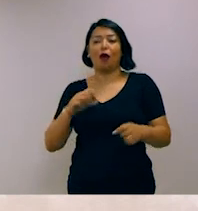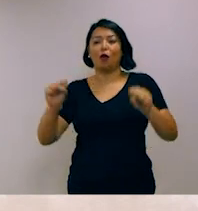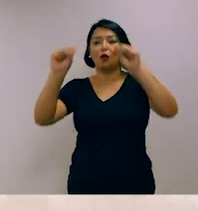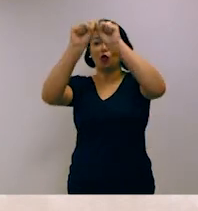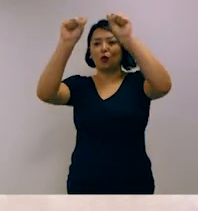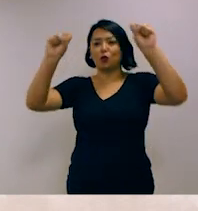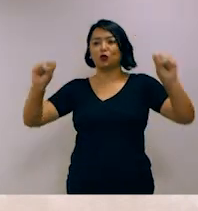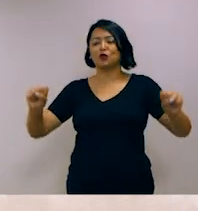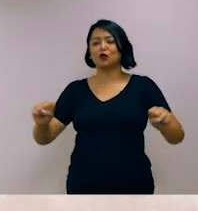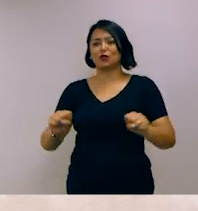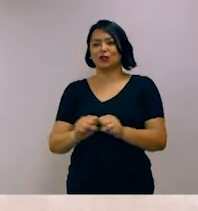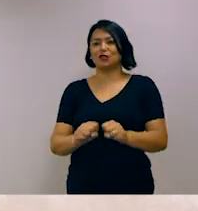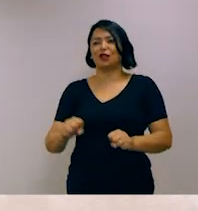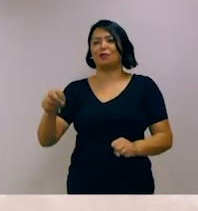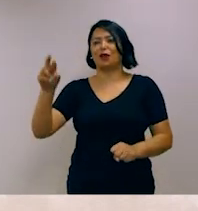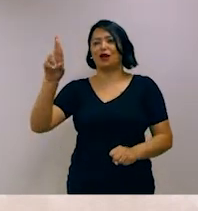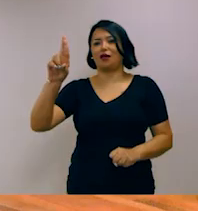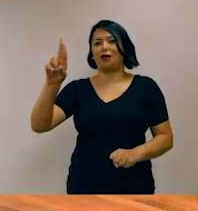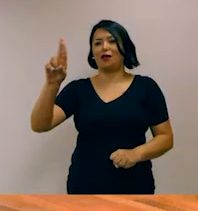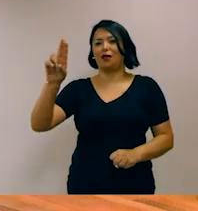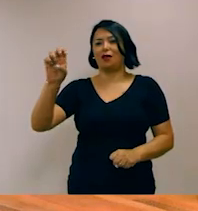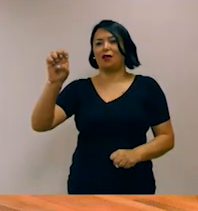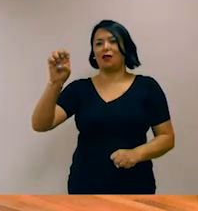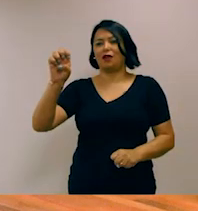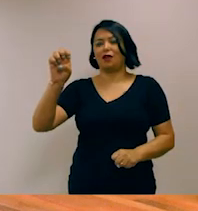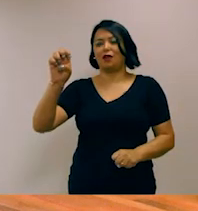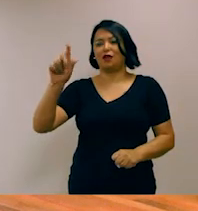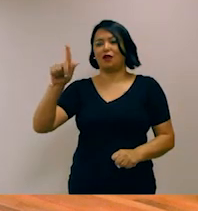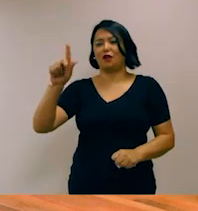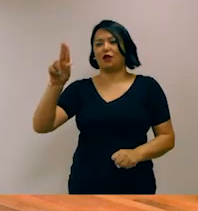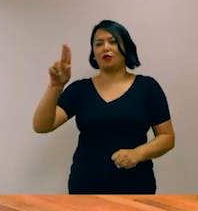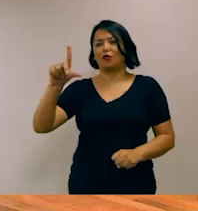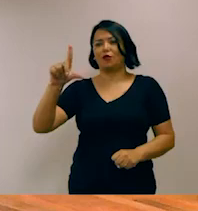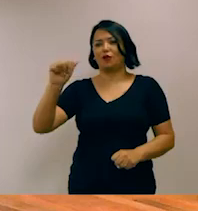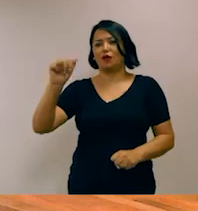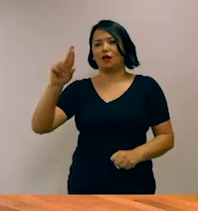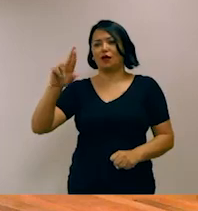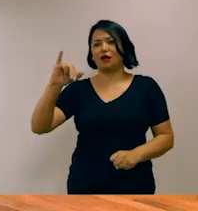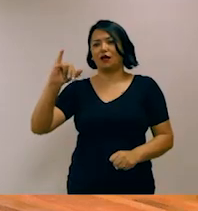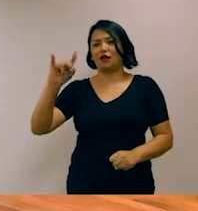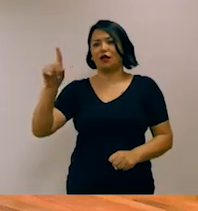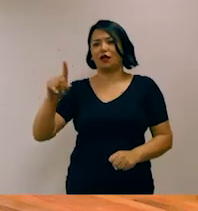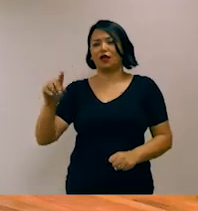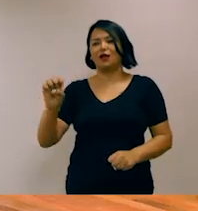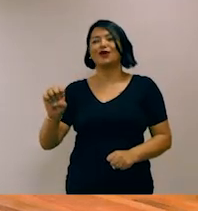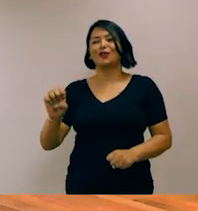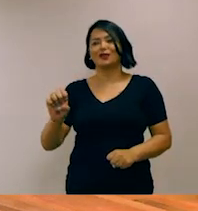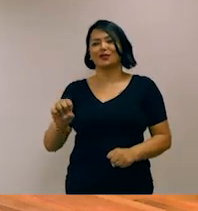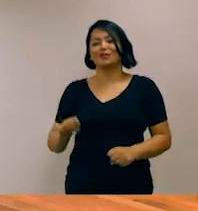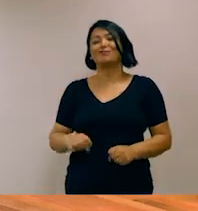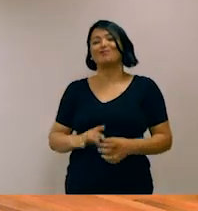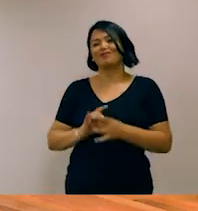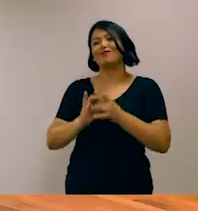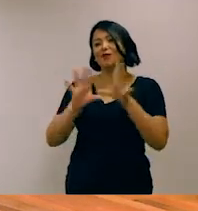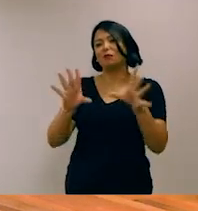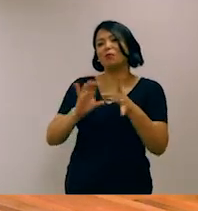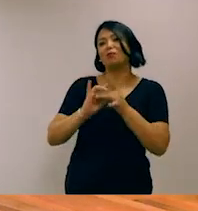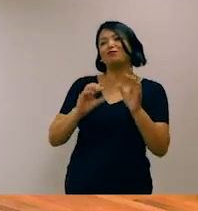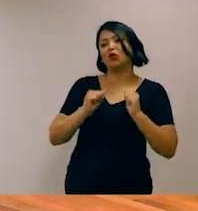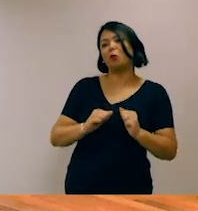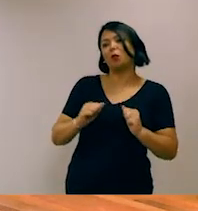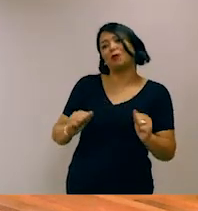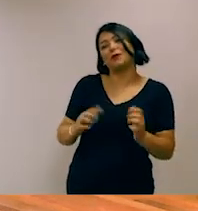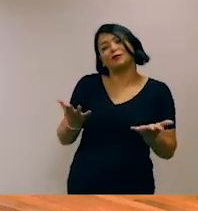was a normal behavior because the regularized system allows these duplications